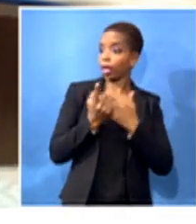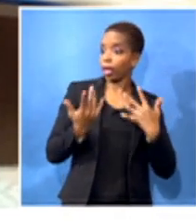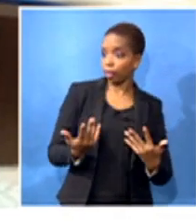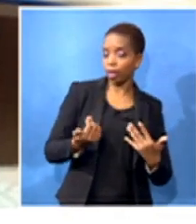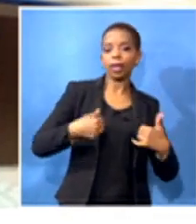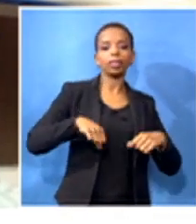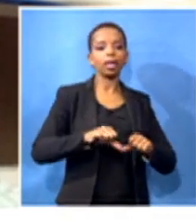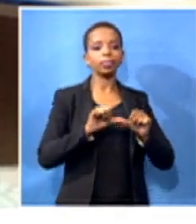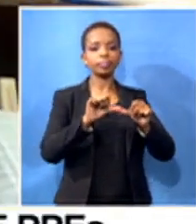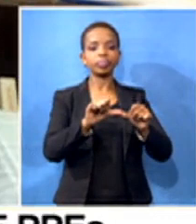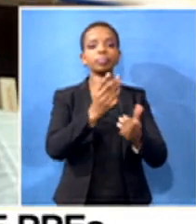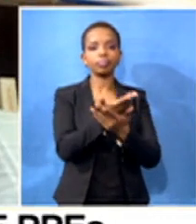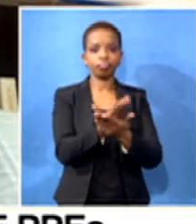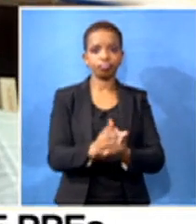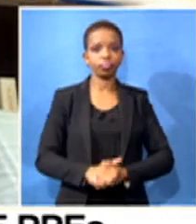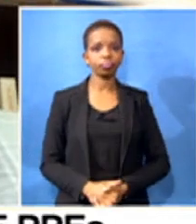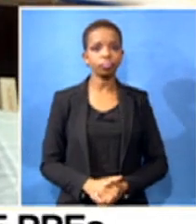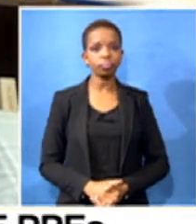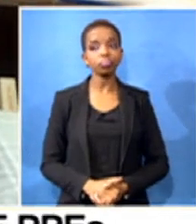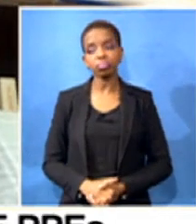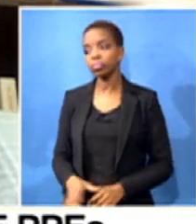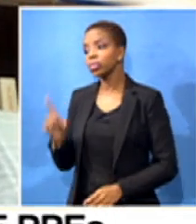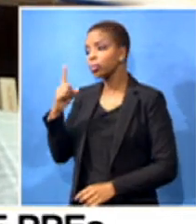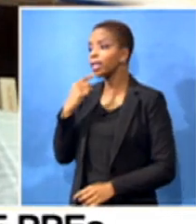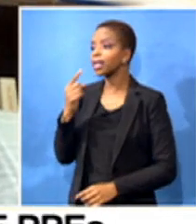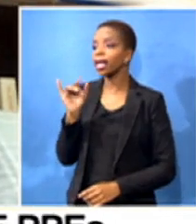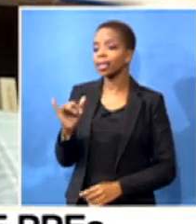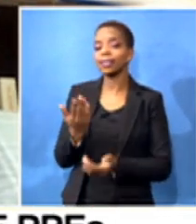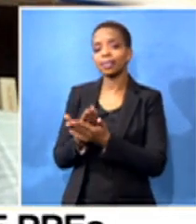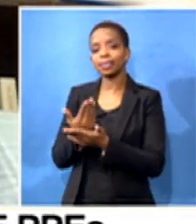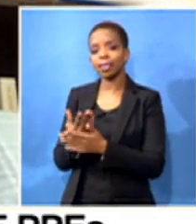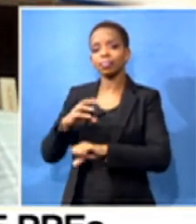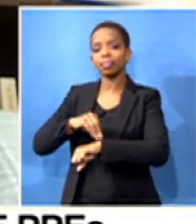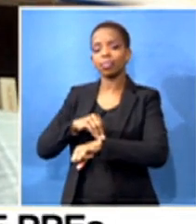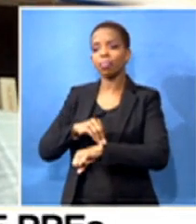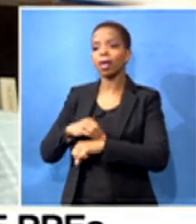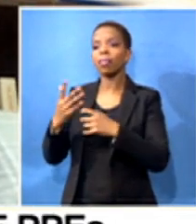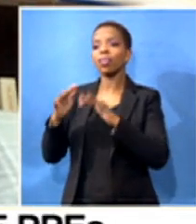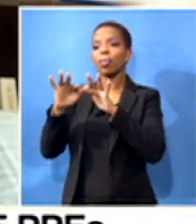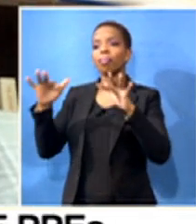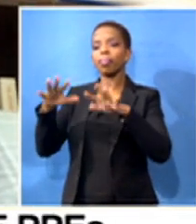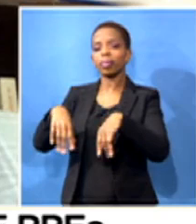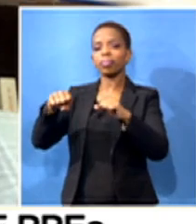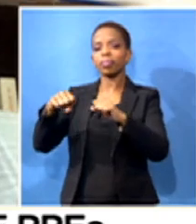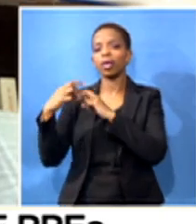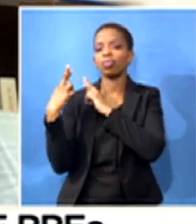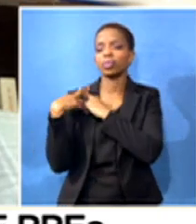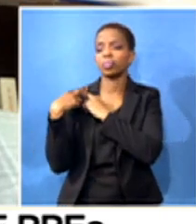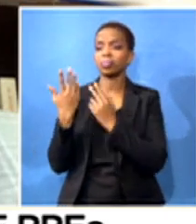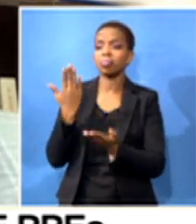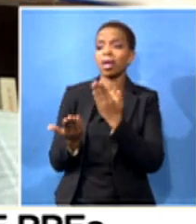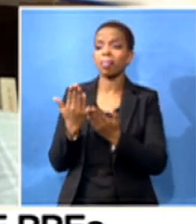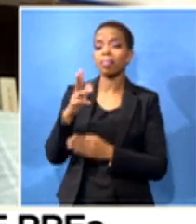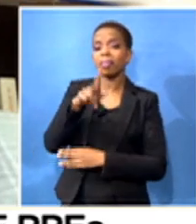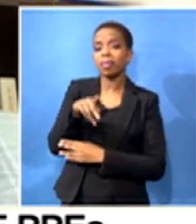matter forward. What you're saying is that there might be an issue on the counting side of things, and that maybe these PPEs